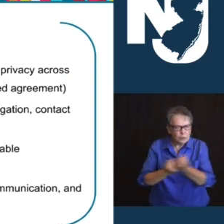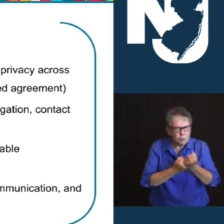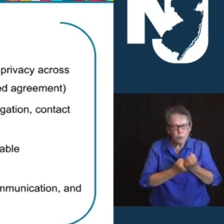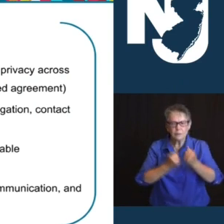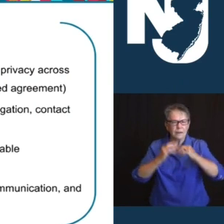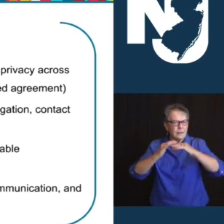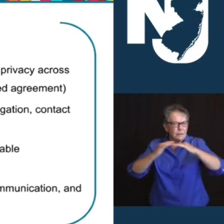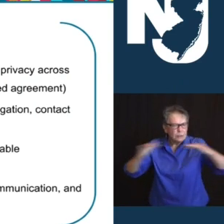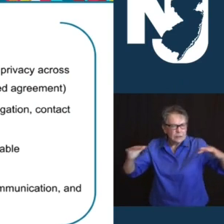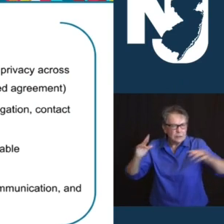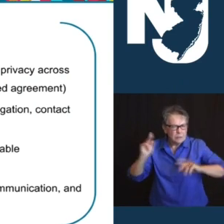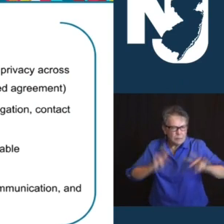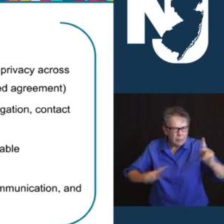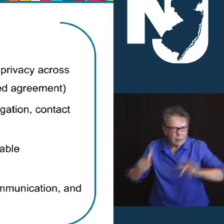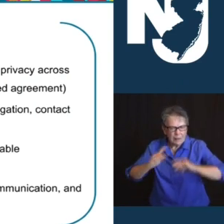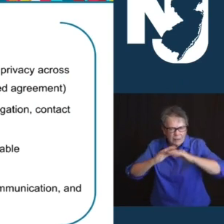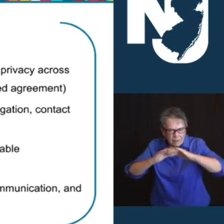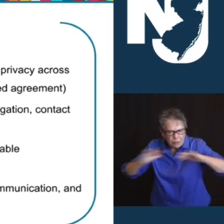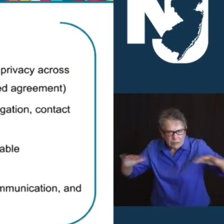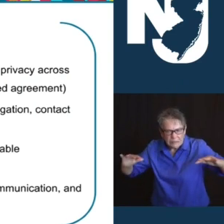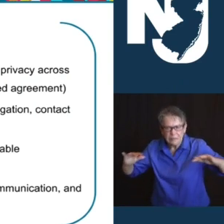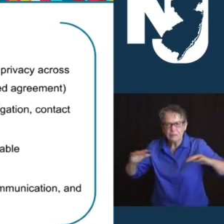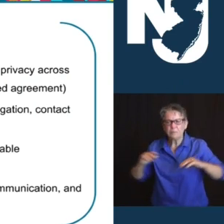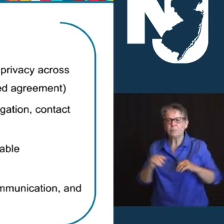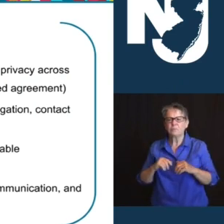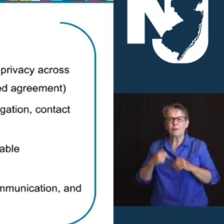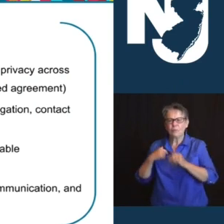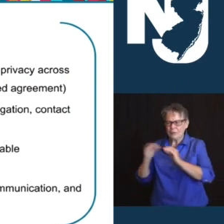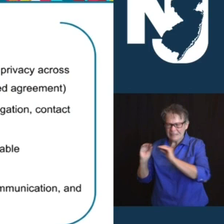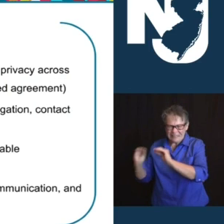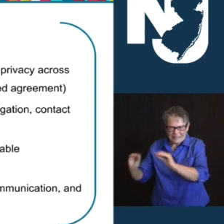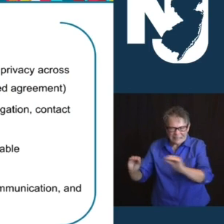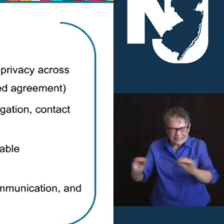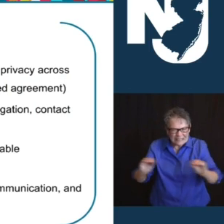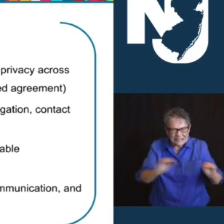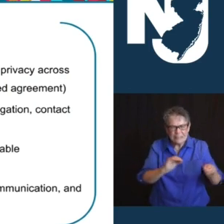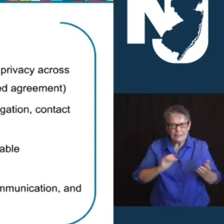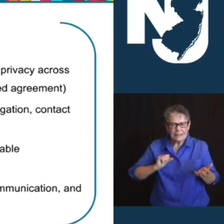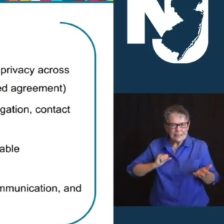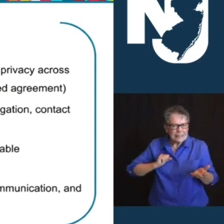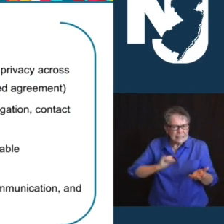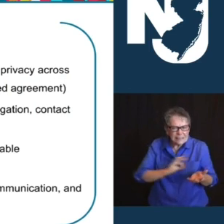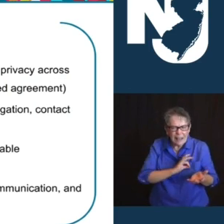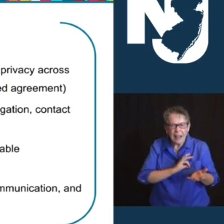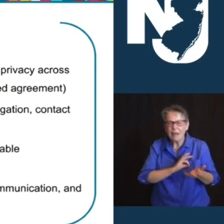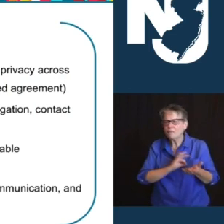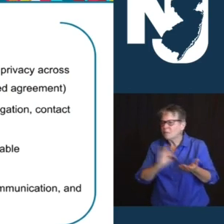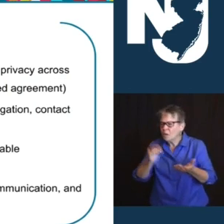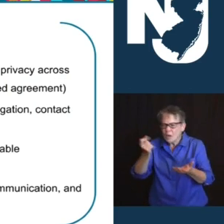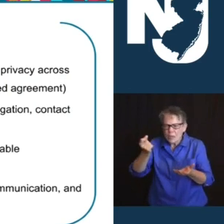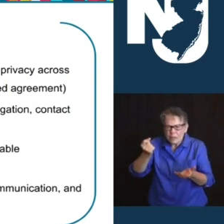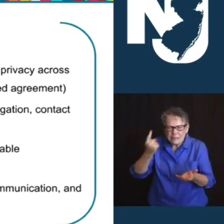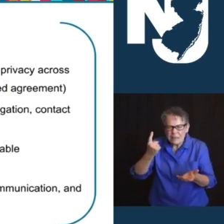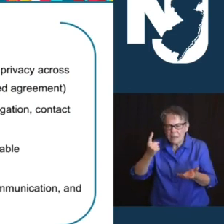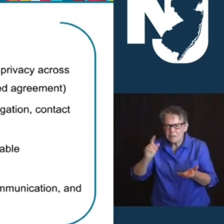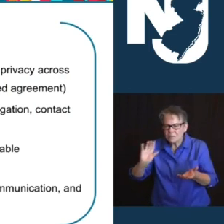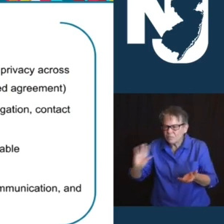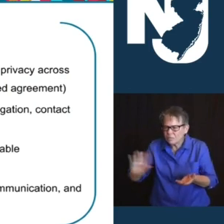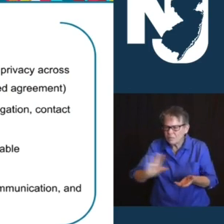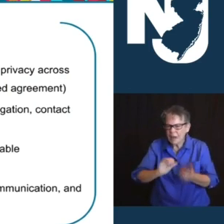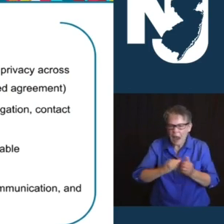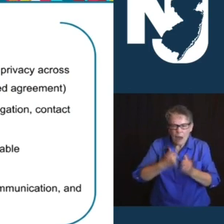state. And so we must train our contact tracers to understand how our state operates and who